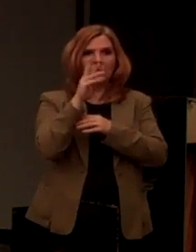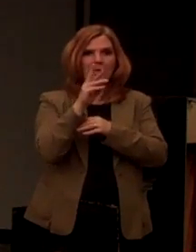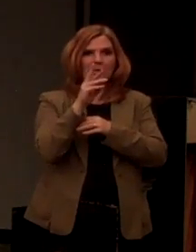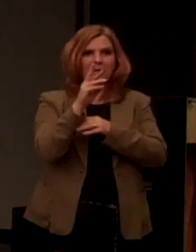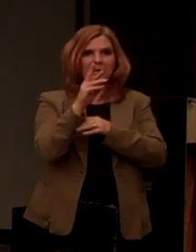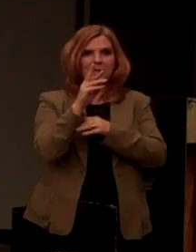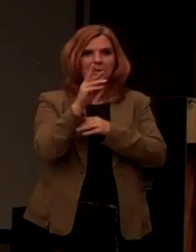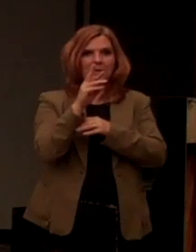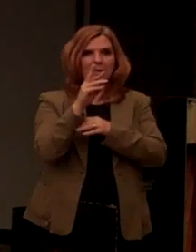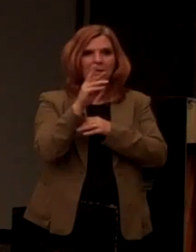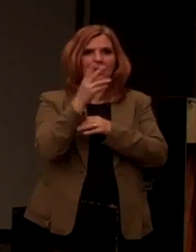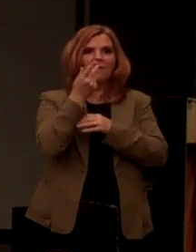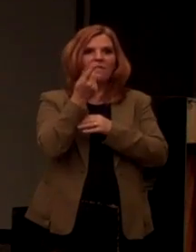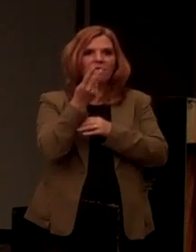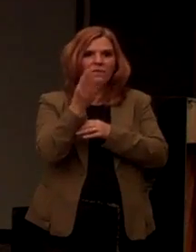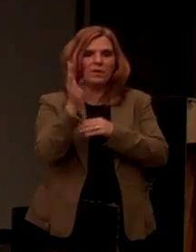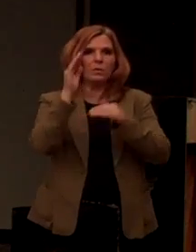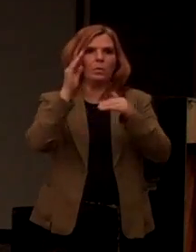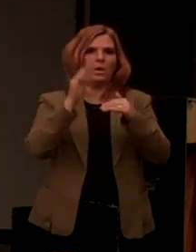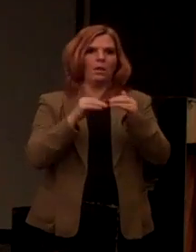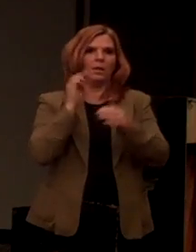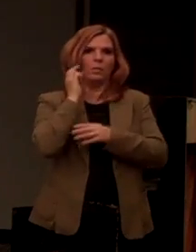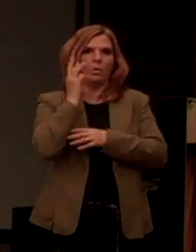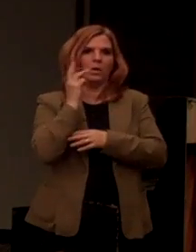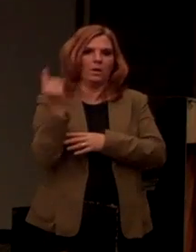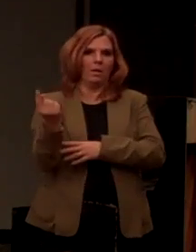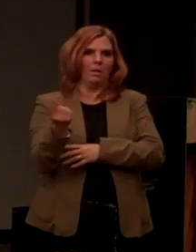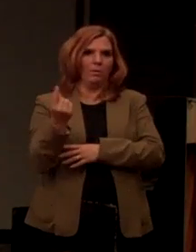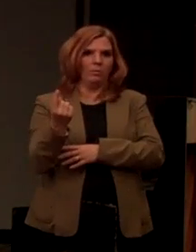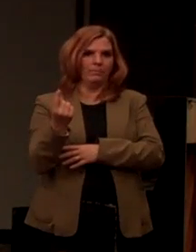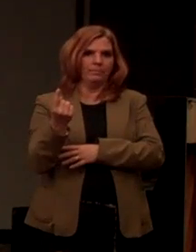2,336 fewer than Wheeling has by itself.